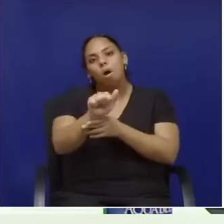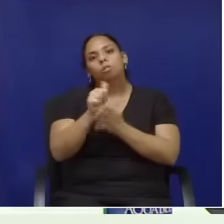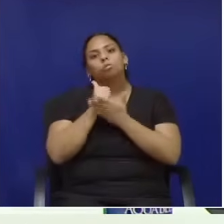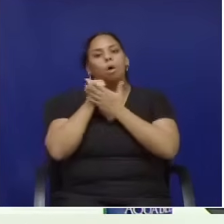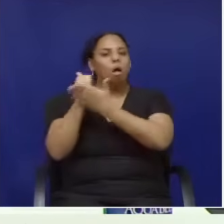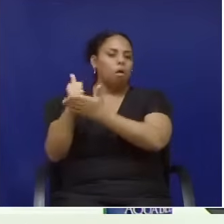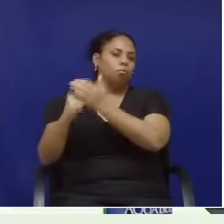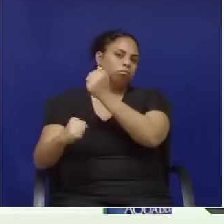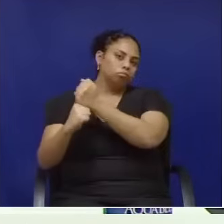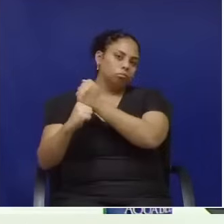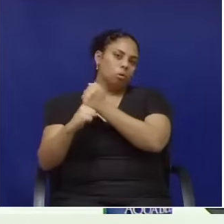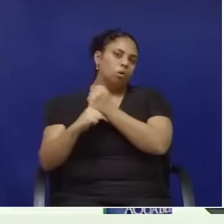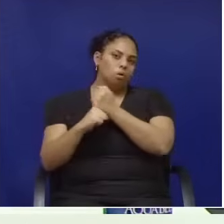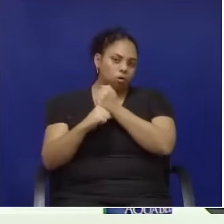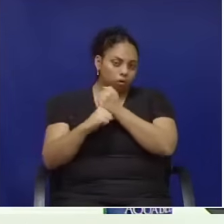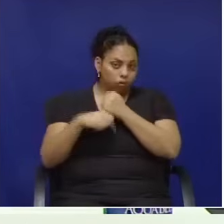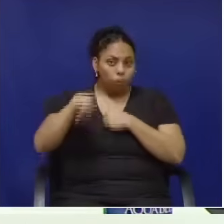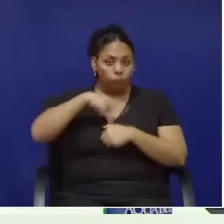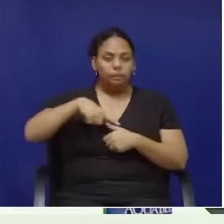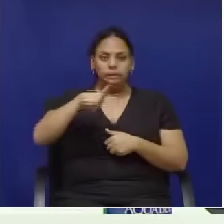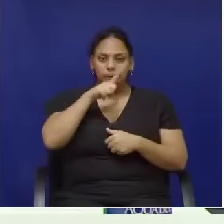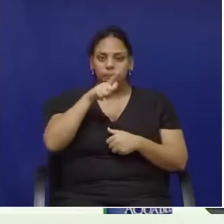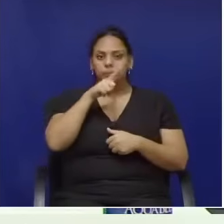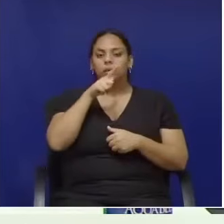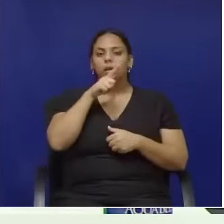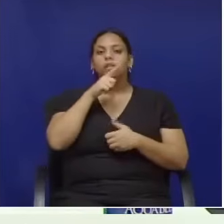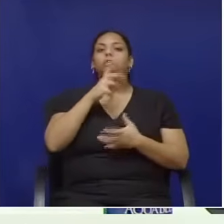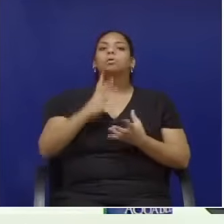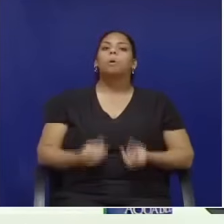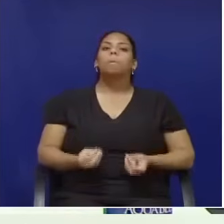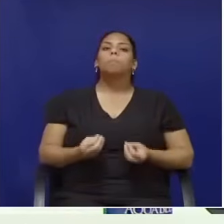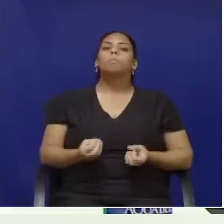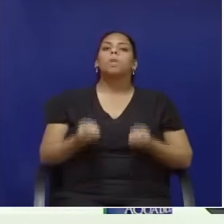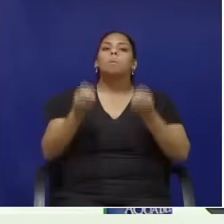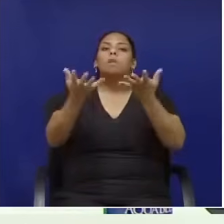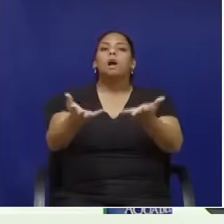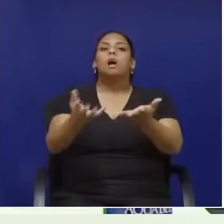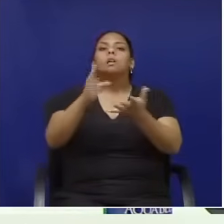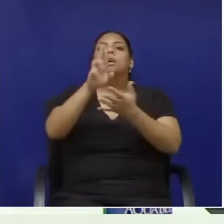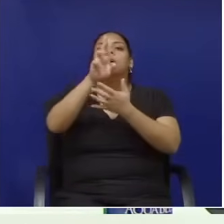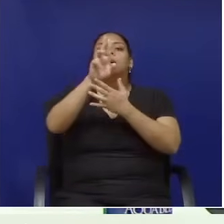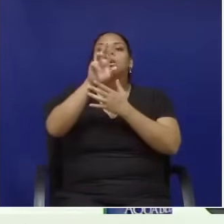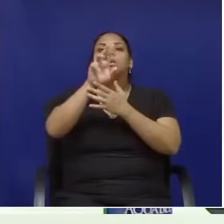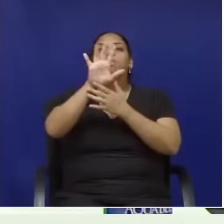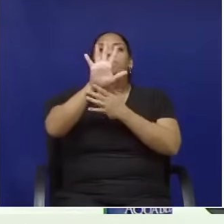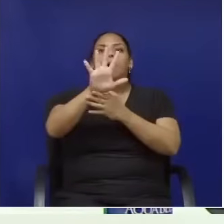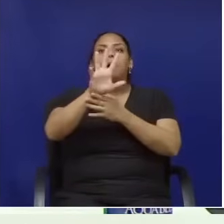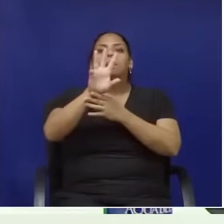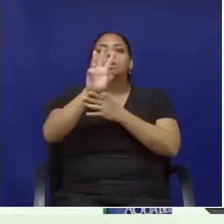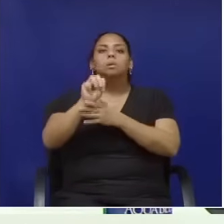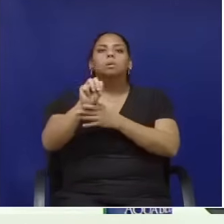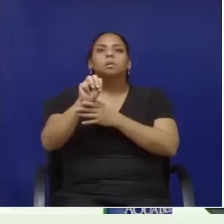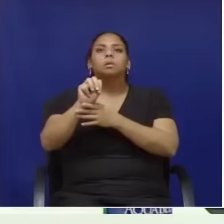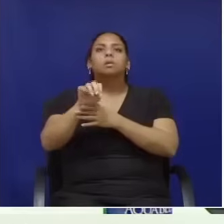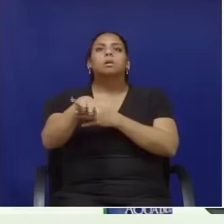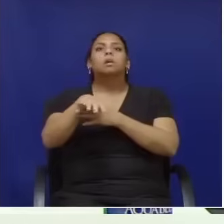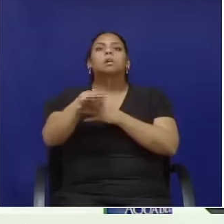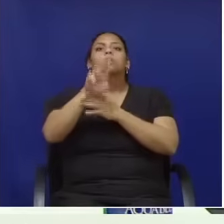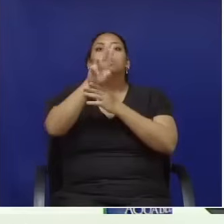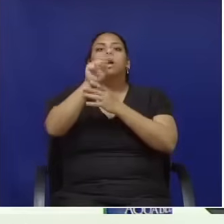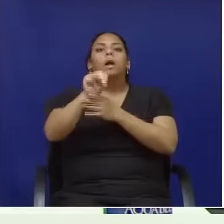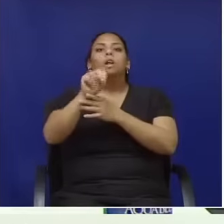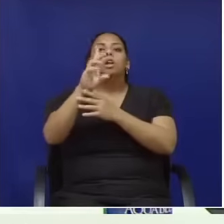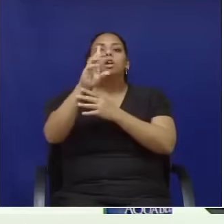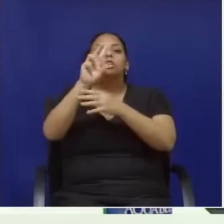we speak, in the process of providing $5 million to the Africa CDC